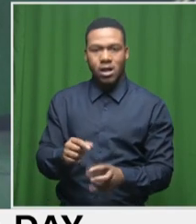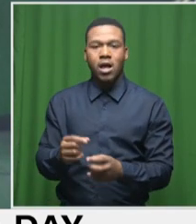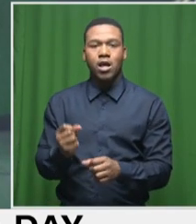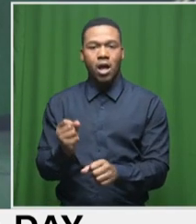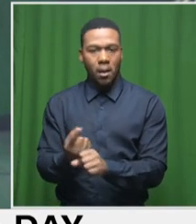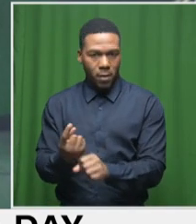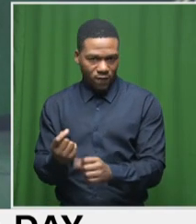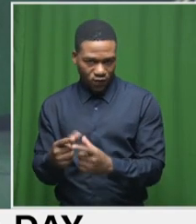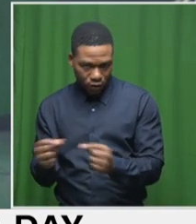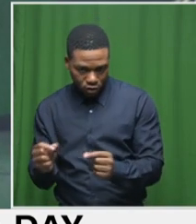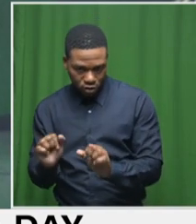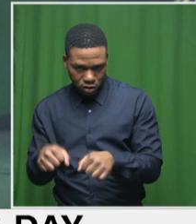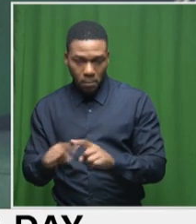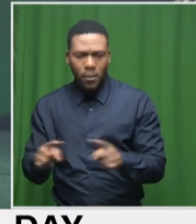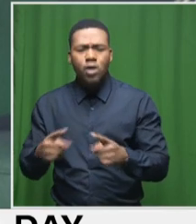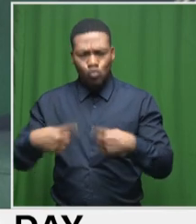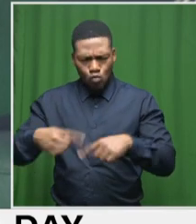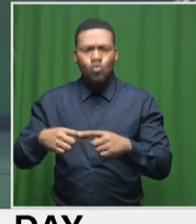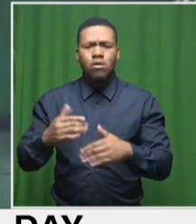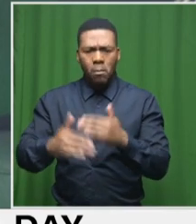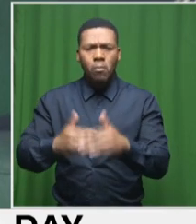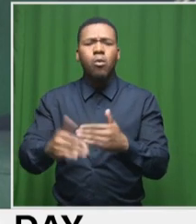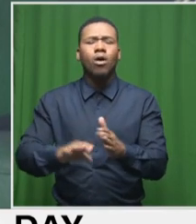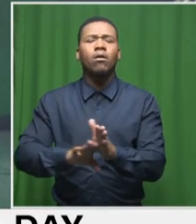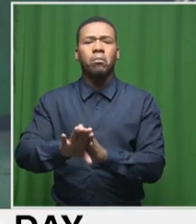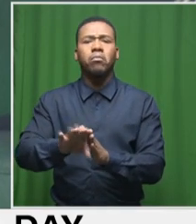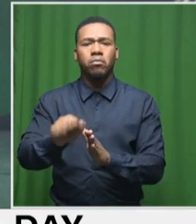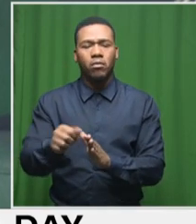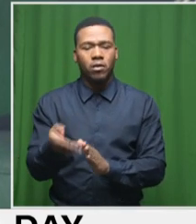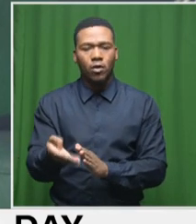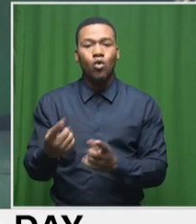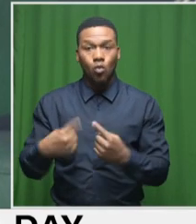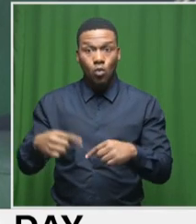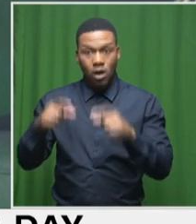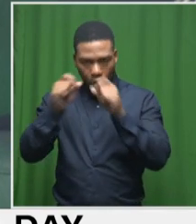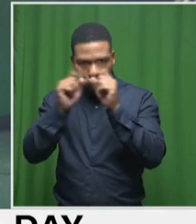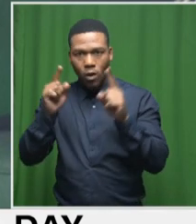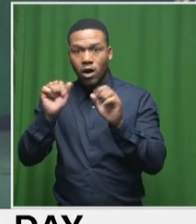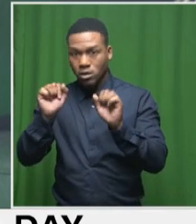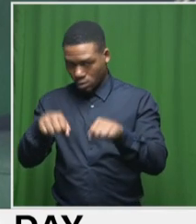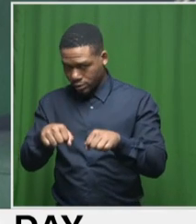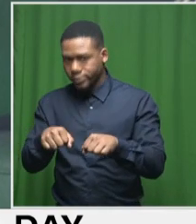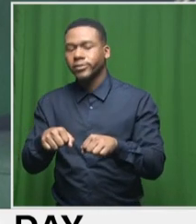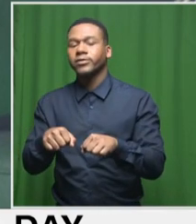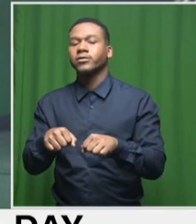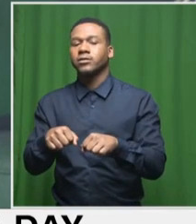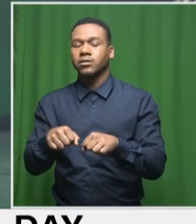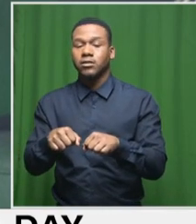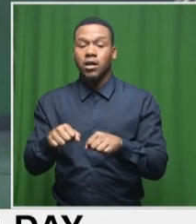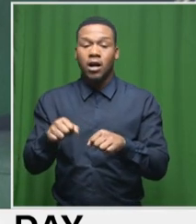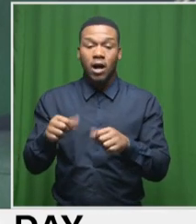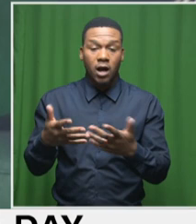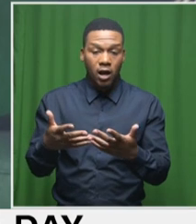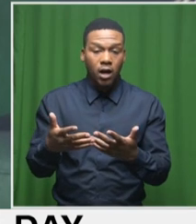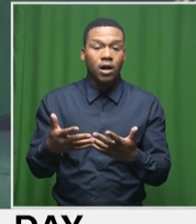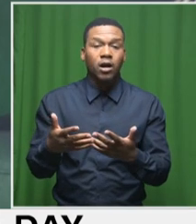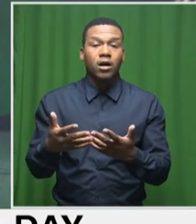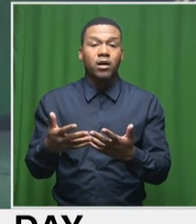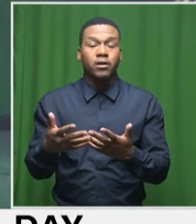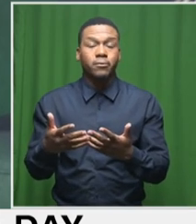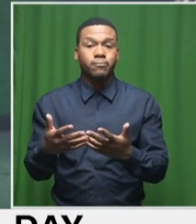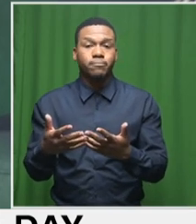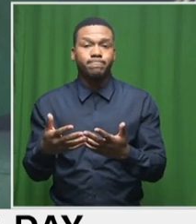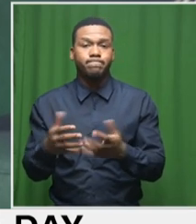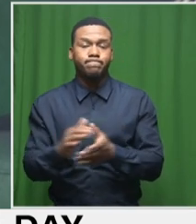We became very, very aware, and we are very much alert of these incidents that are trying to mushroom in as far as that is